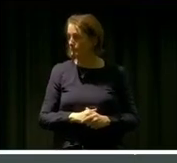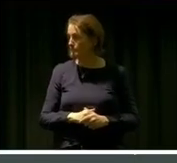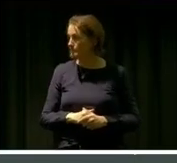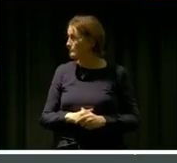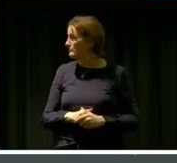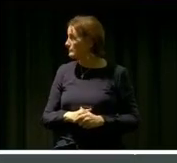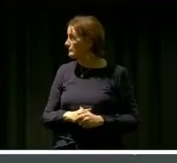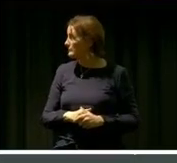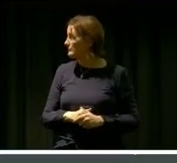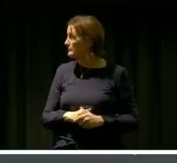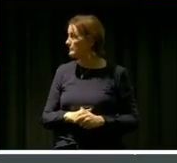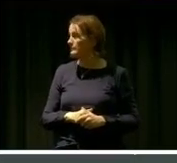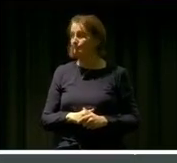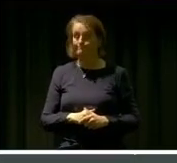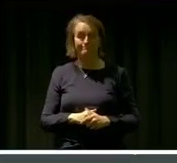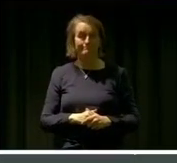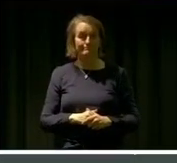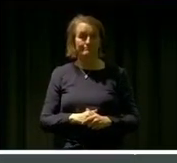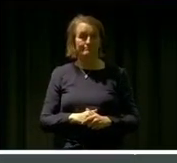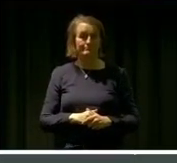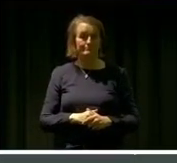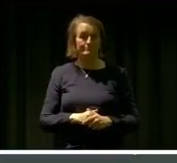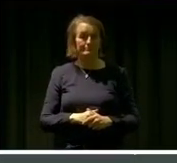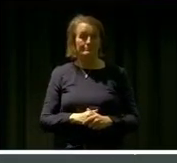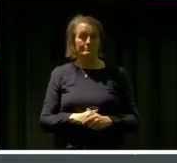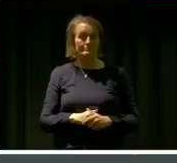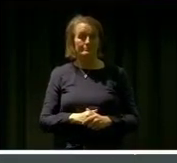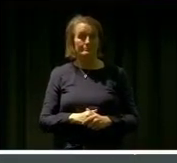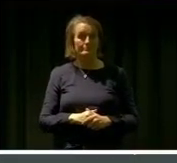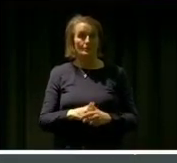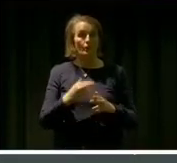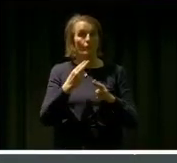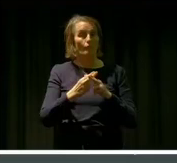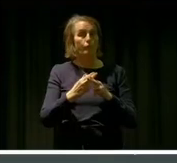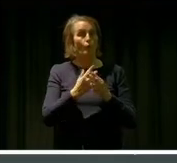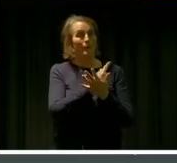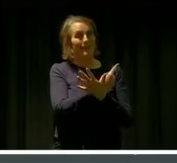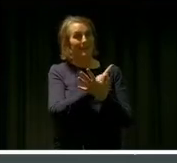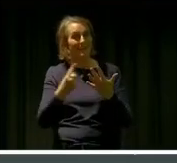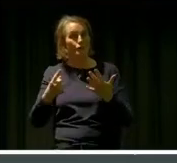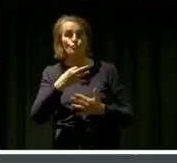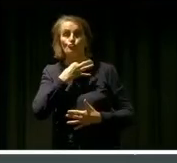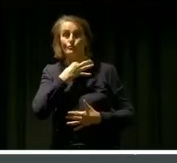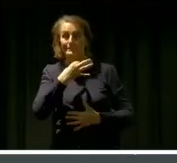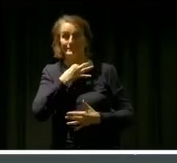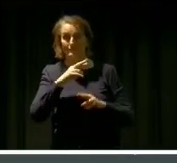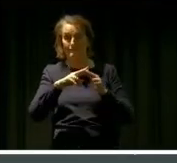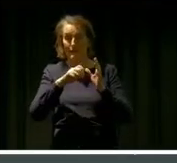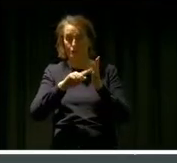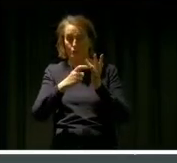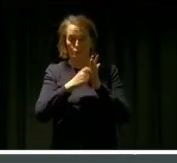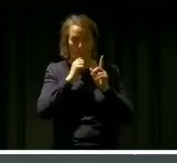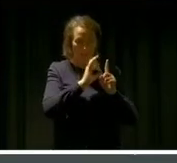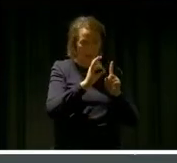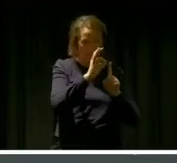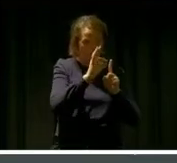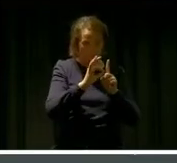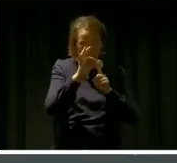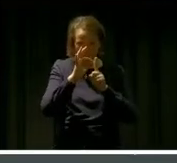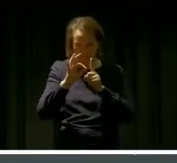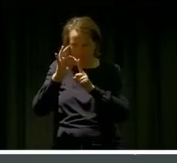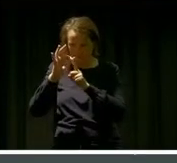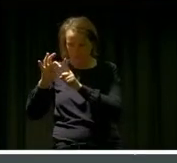Following the development of updated guidance for each domain/risk factor based on the literature review, the Heart Health team and